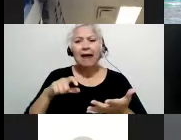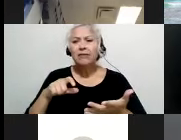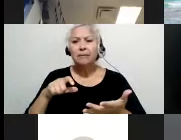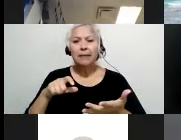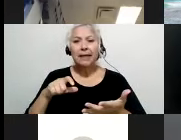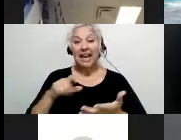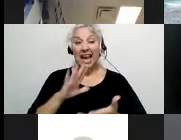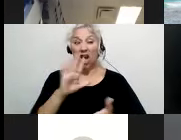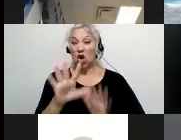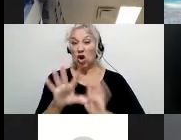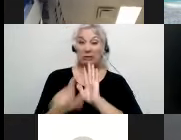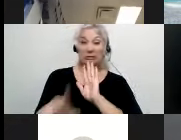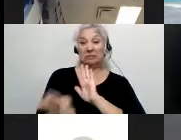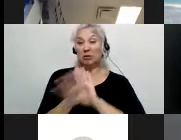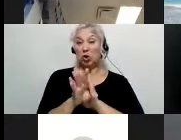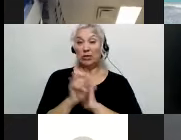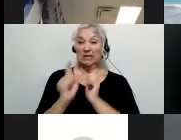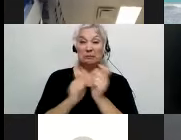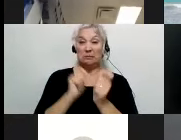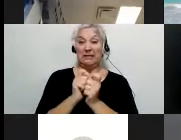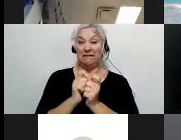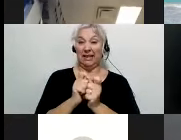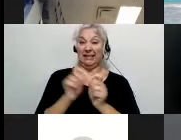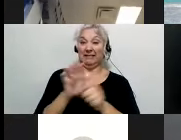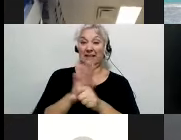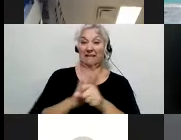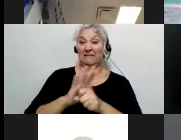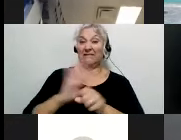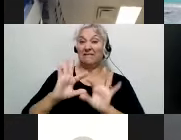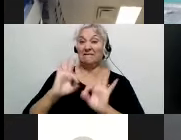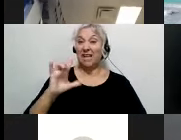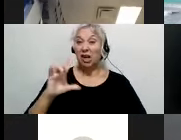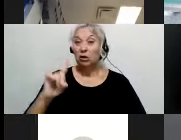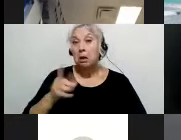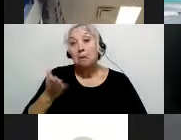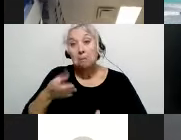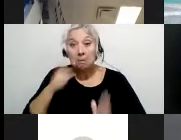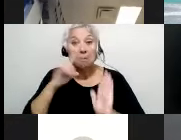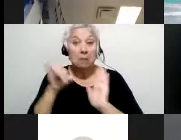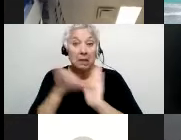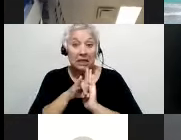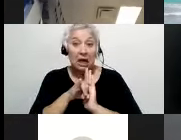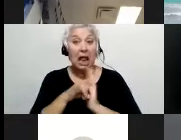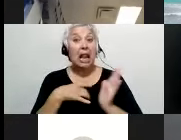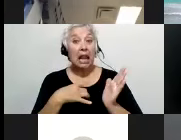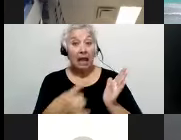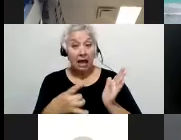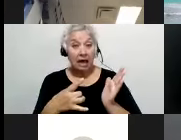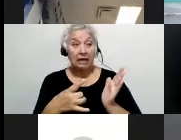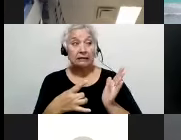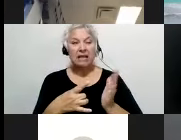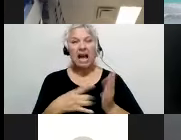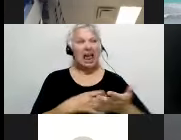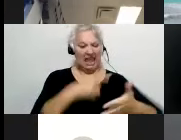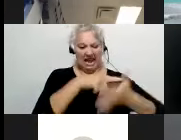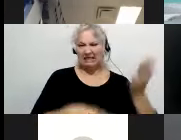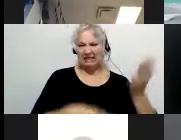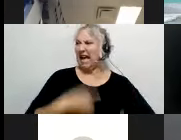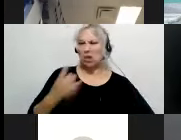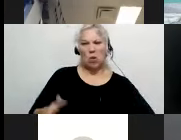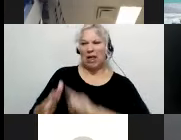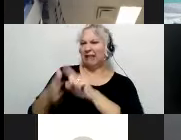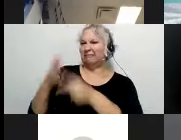that she likes or that she identified. It's important that Selena is identifying the things that she likes and dislikes. And what if